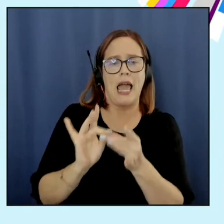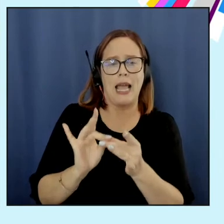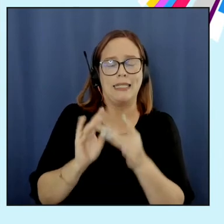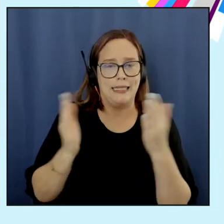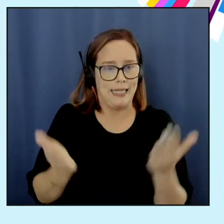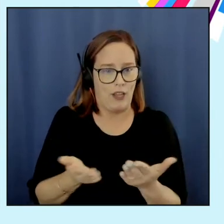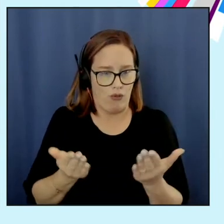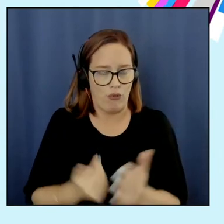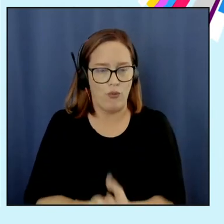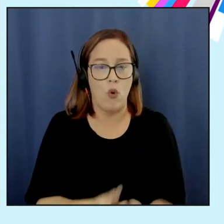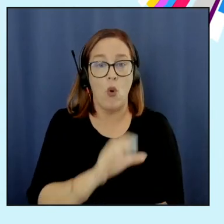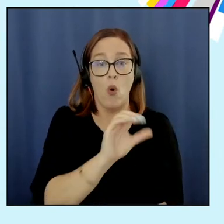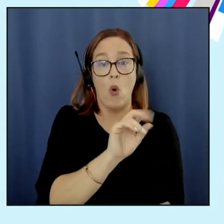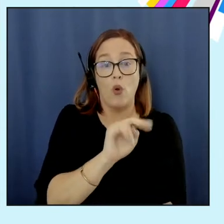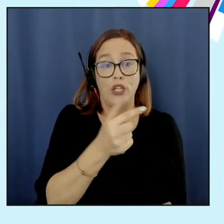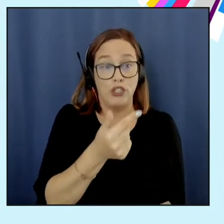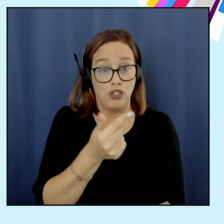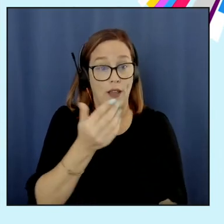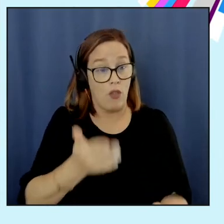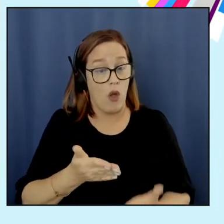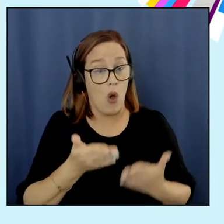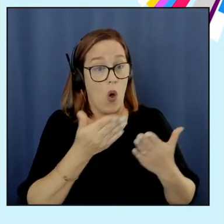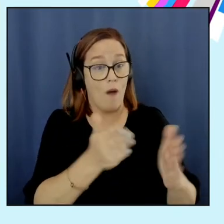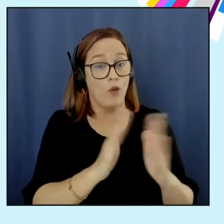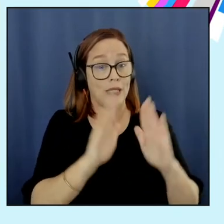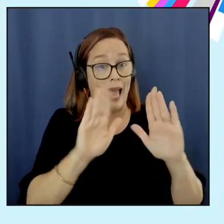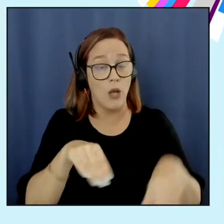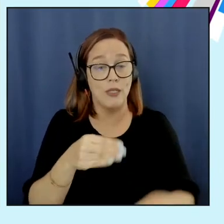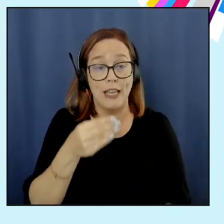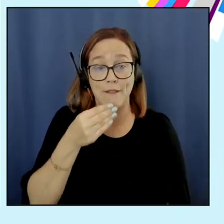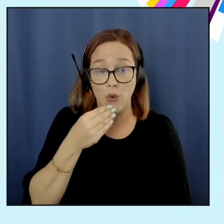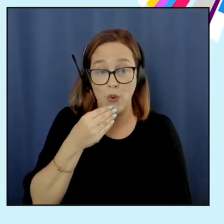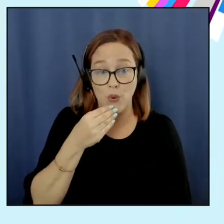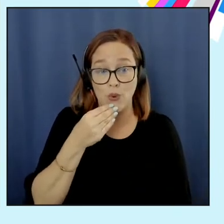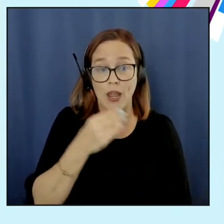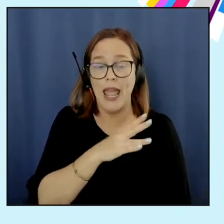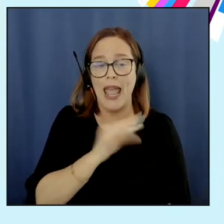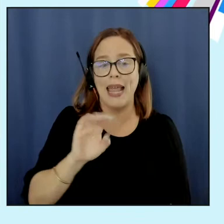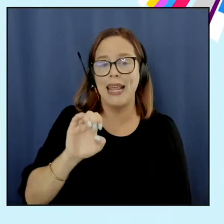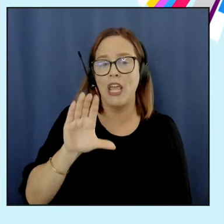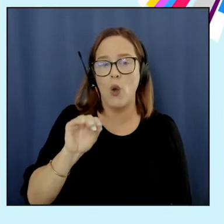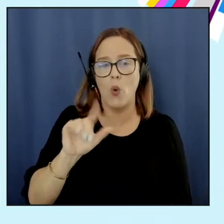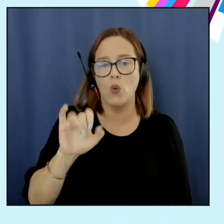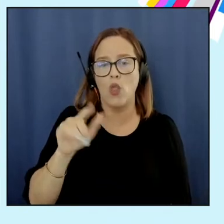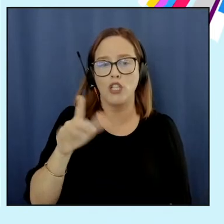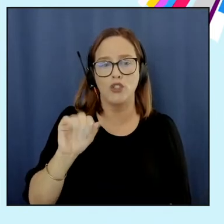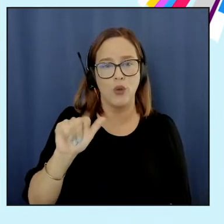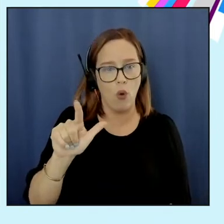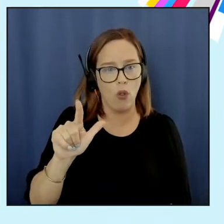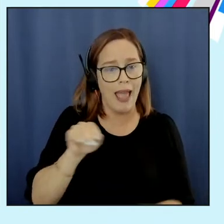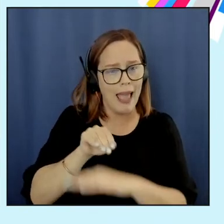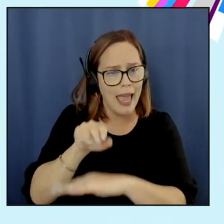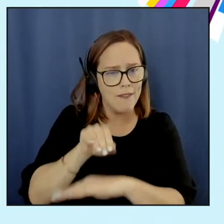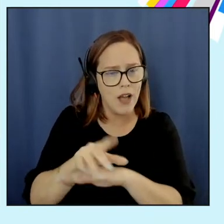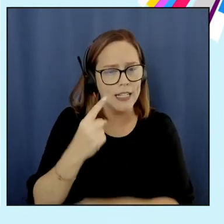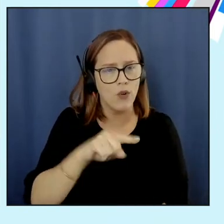ONG that offers housing, food, legal and psychological advice for